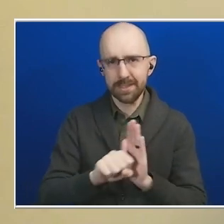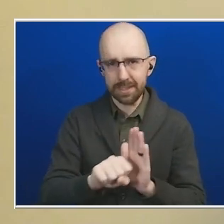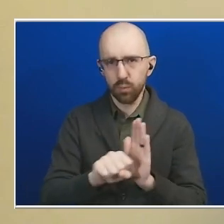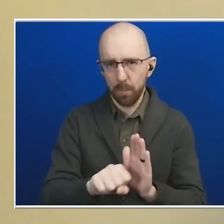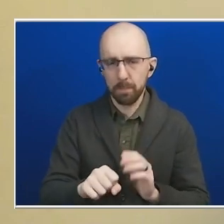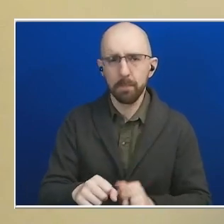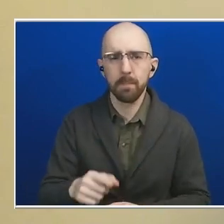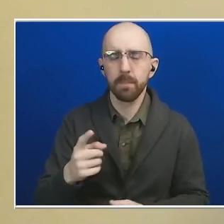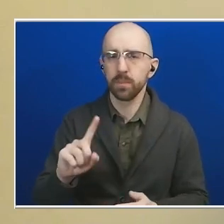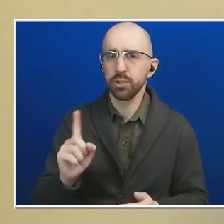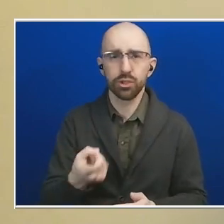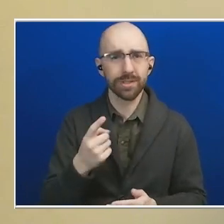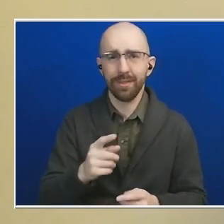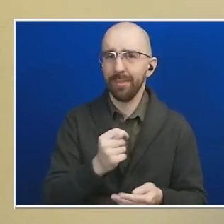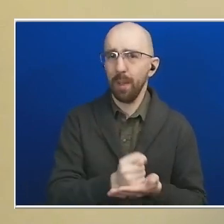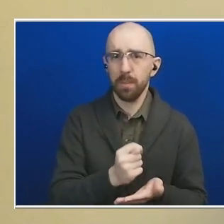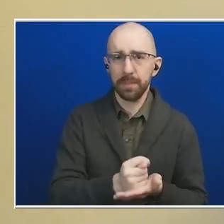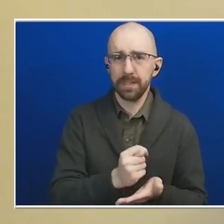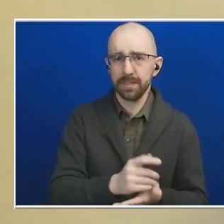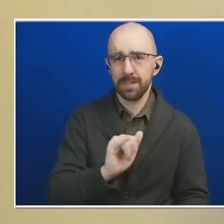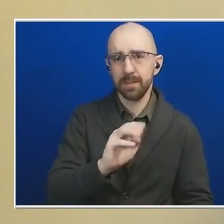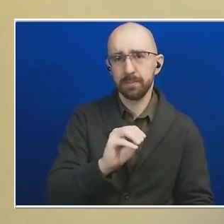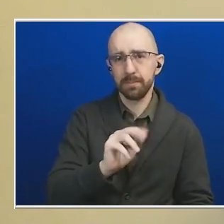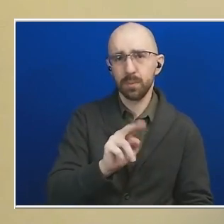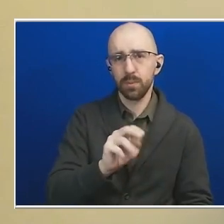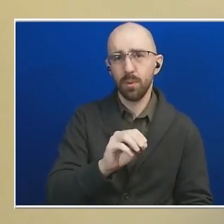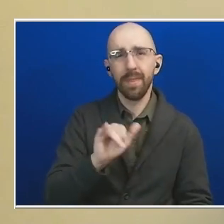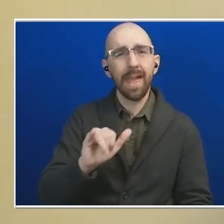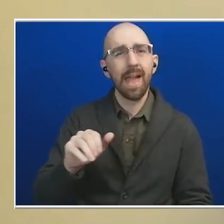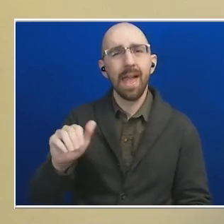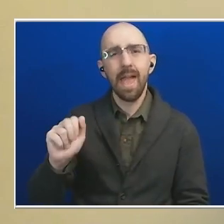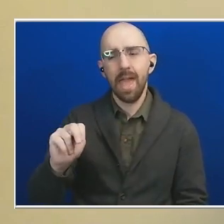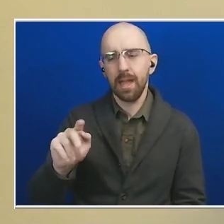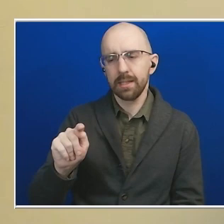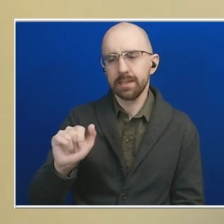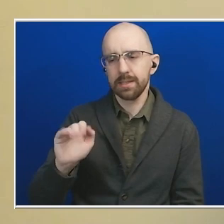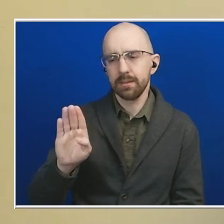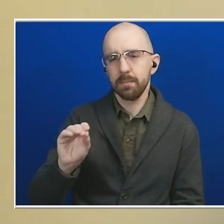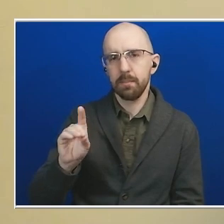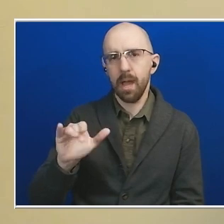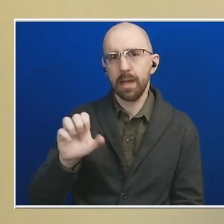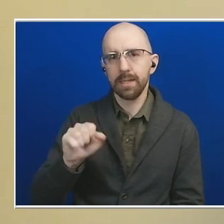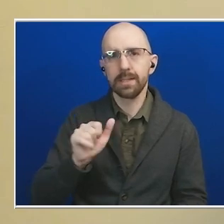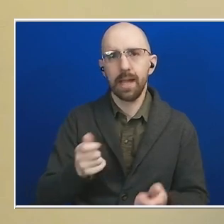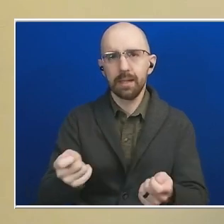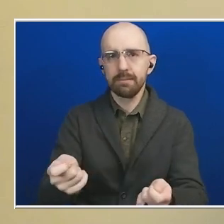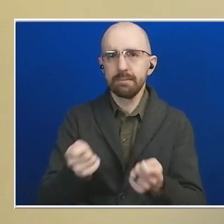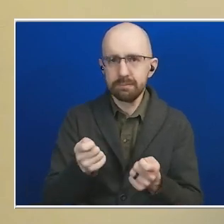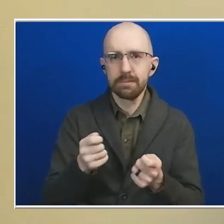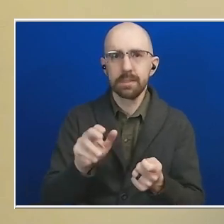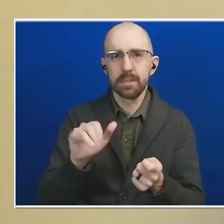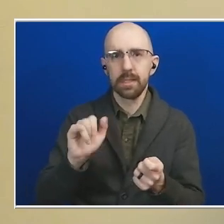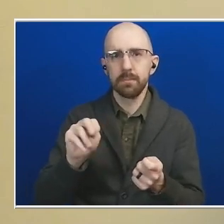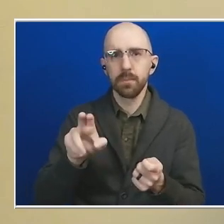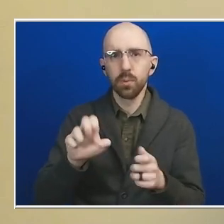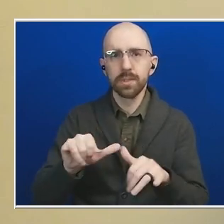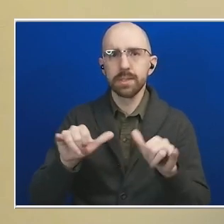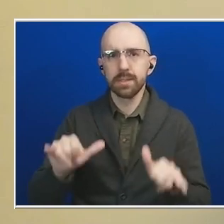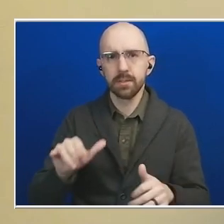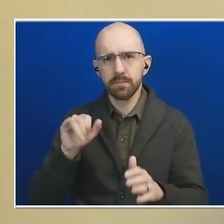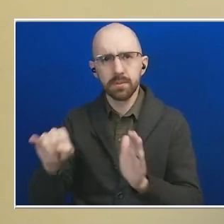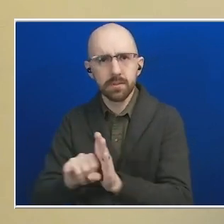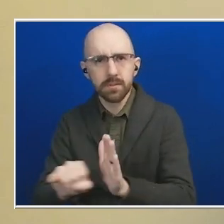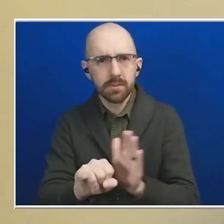just immunotherapies. Immunotherapies are antibodies that attract your immune system in detecting cancers. And our